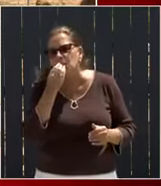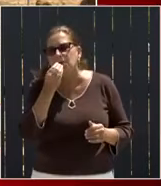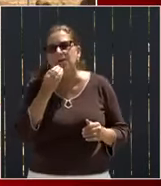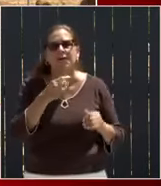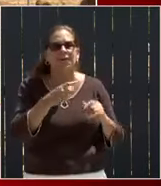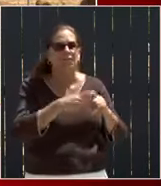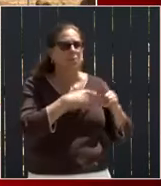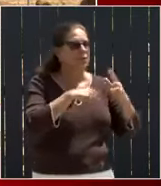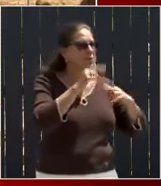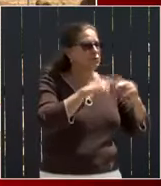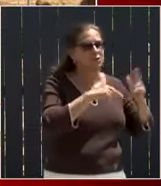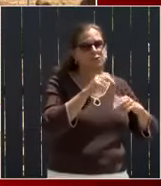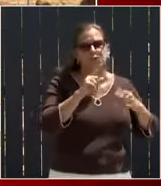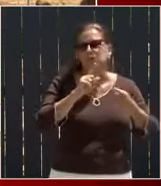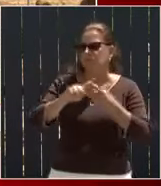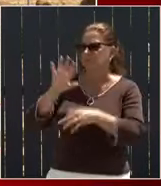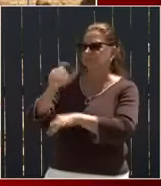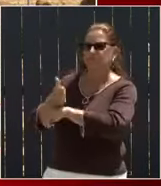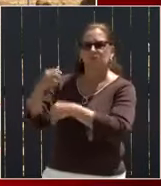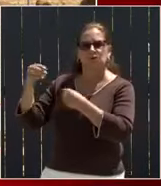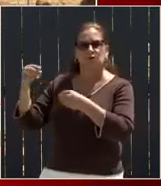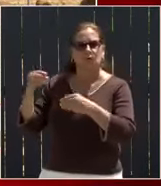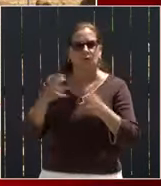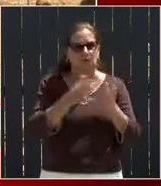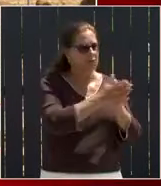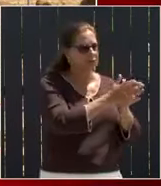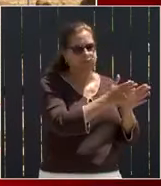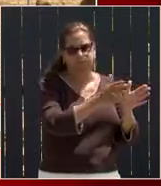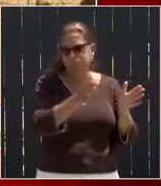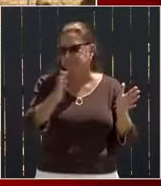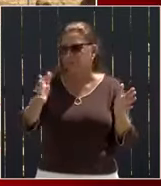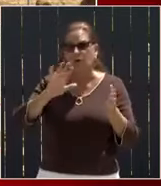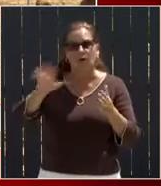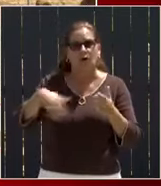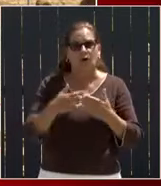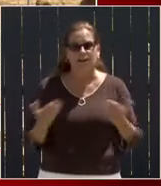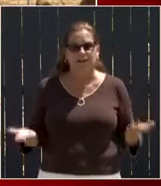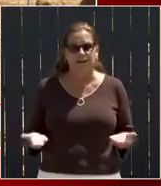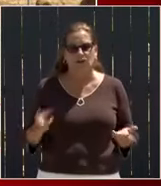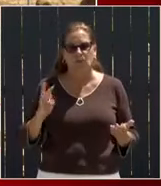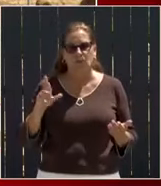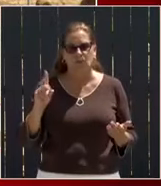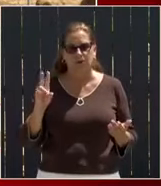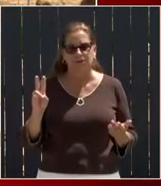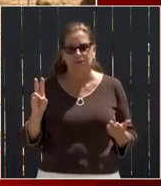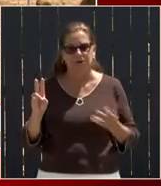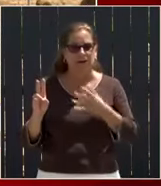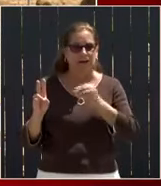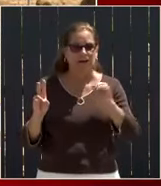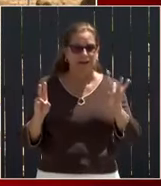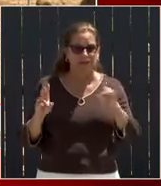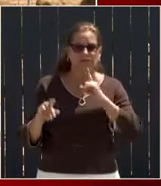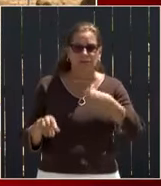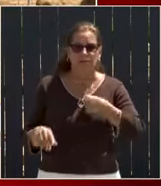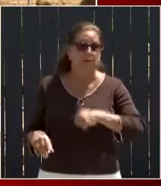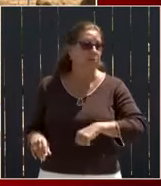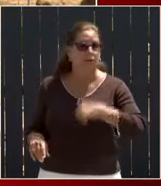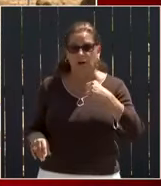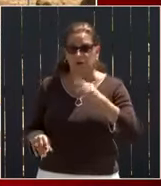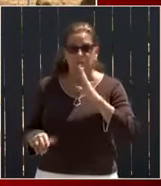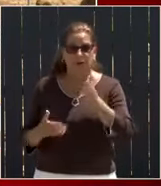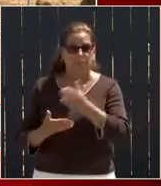project, tapping into the workforce of Ward 7 and Ward 8. We are incredibly proud to be an active participant in the New Market Tax